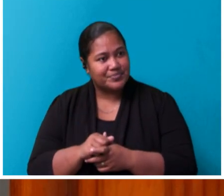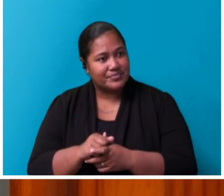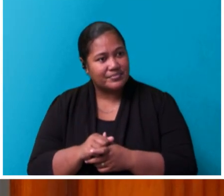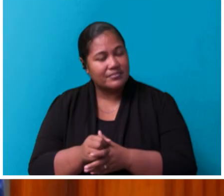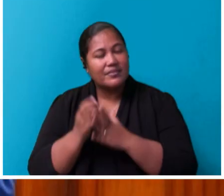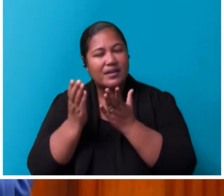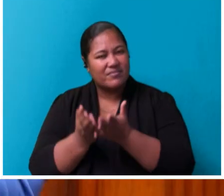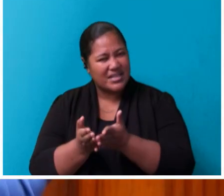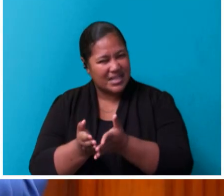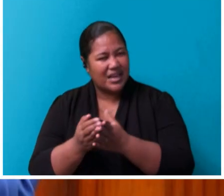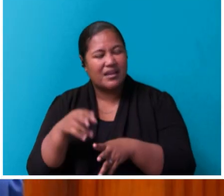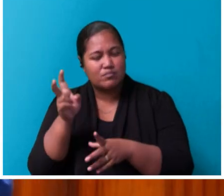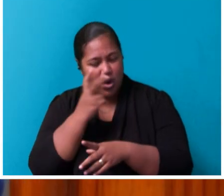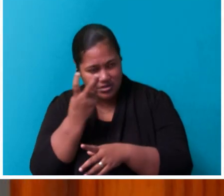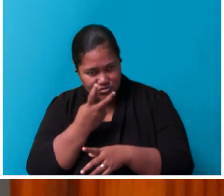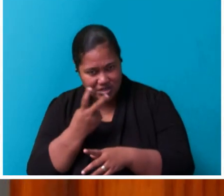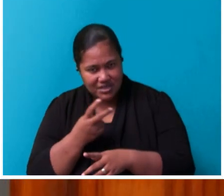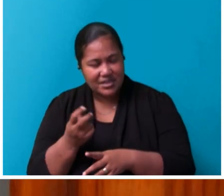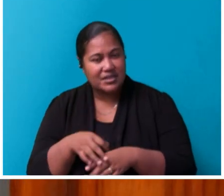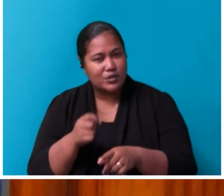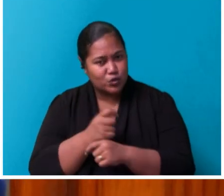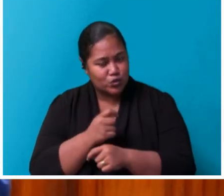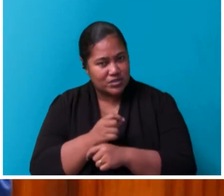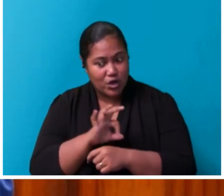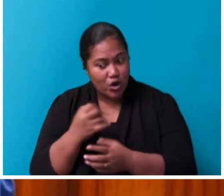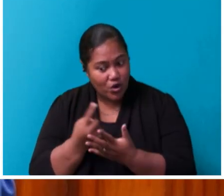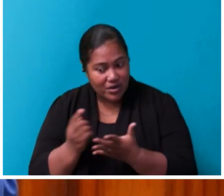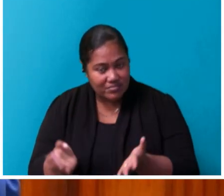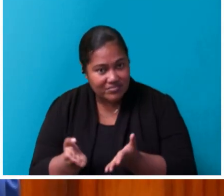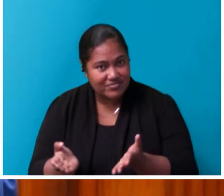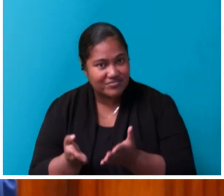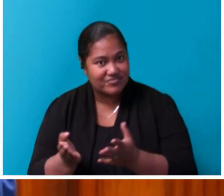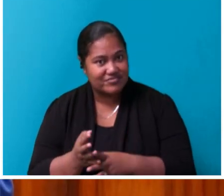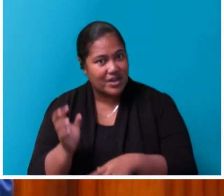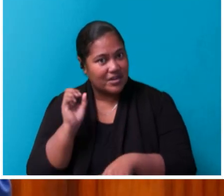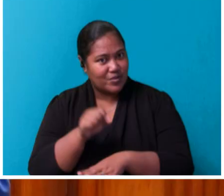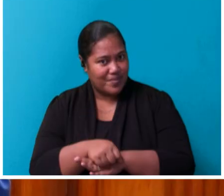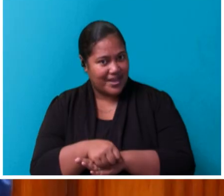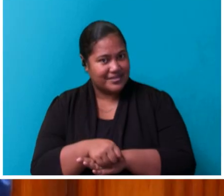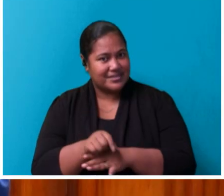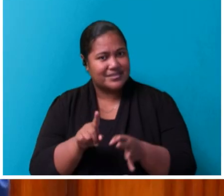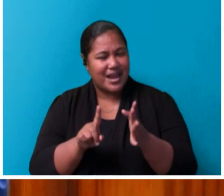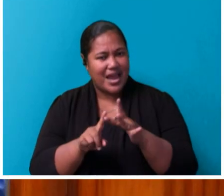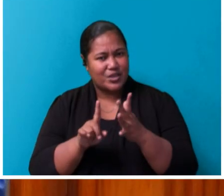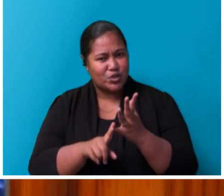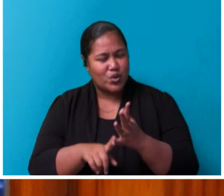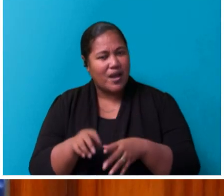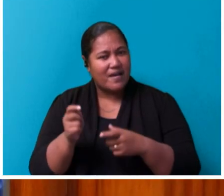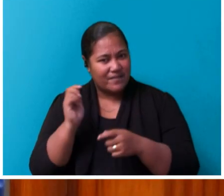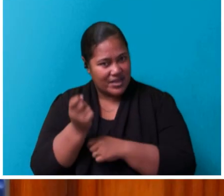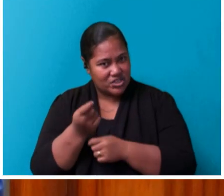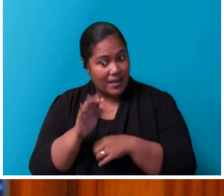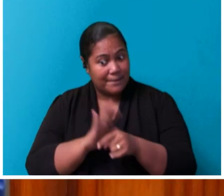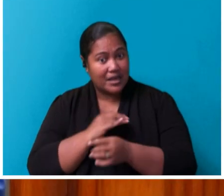tools. This will not only enhance our capacity to combat IUU fishing, but it will ensure that our tuna fisheries are